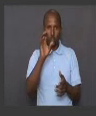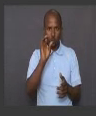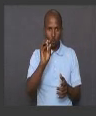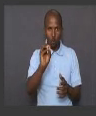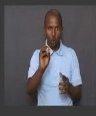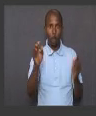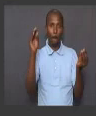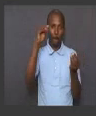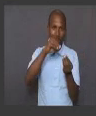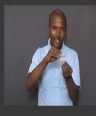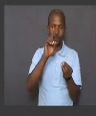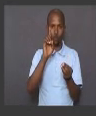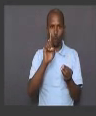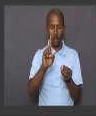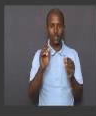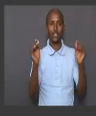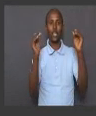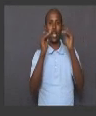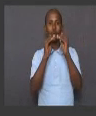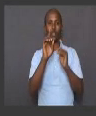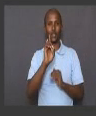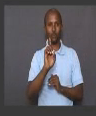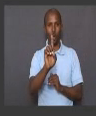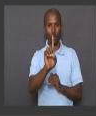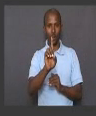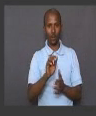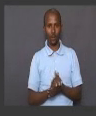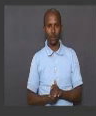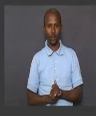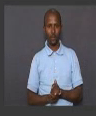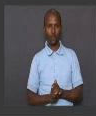0 plus 1 equals 1.